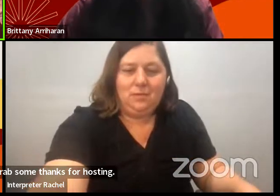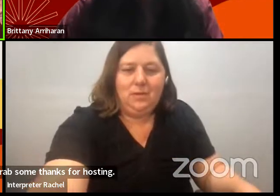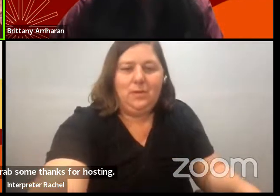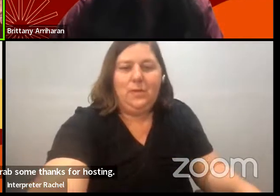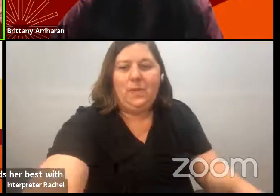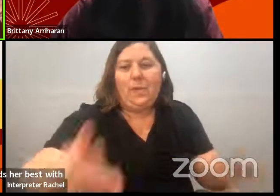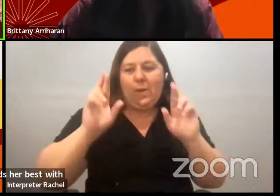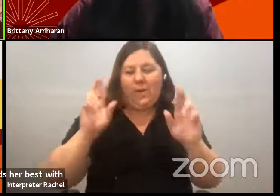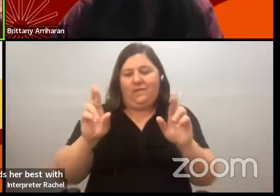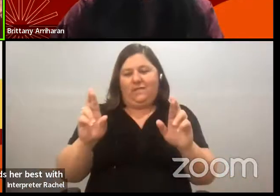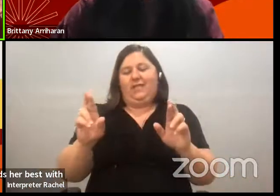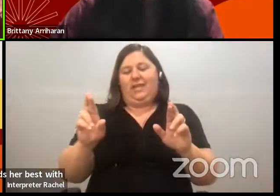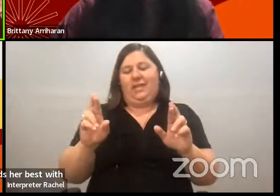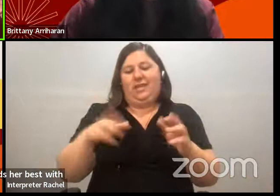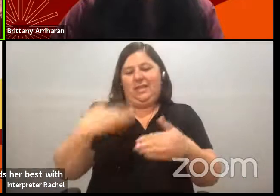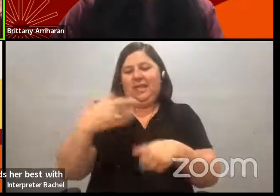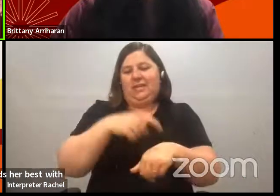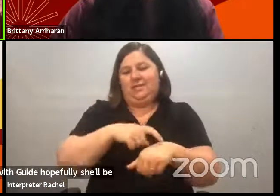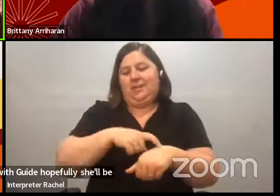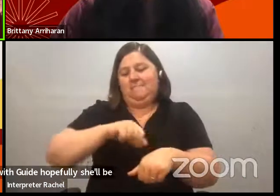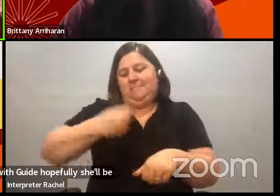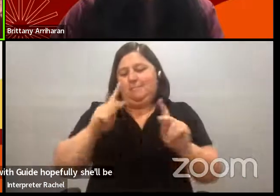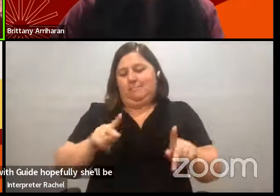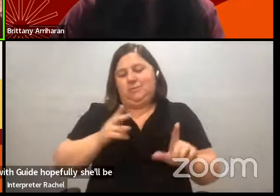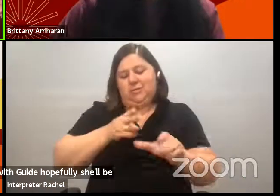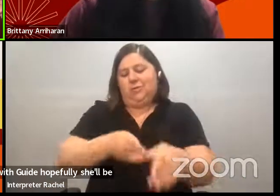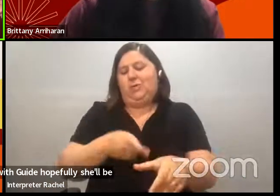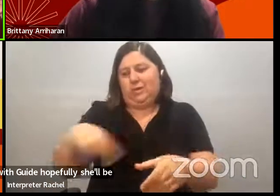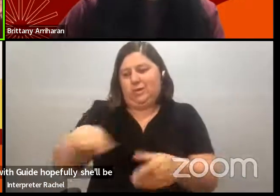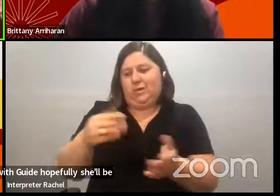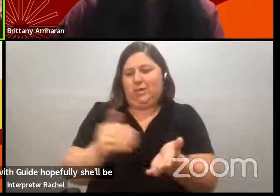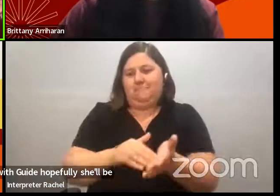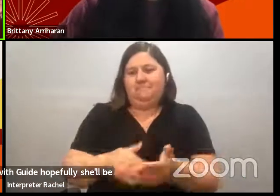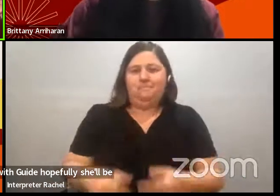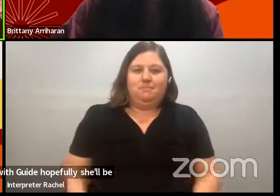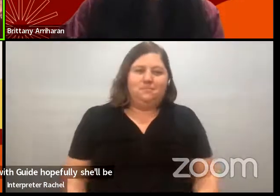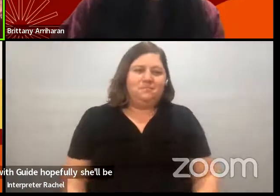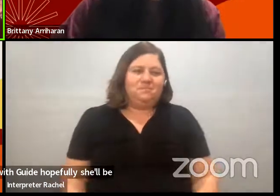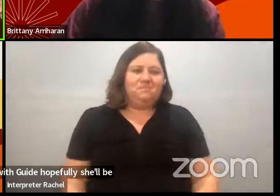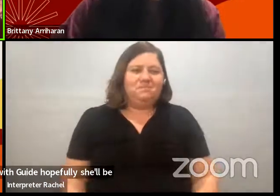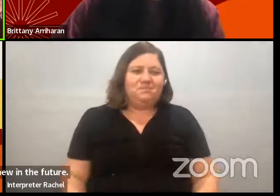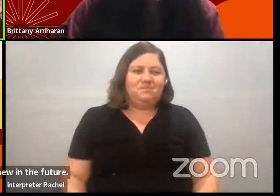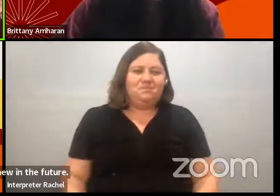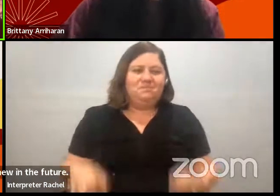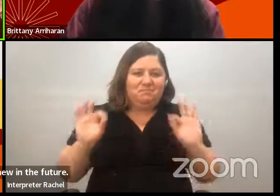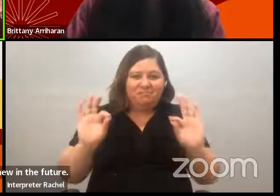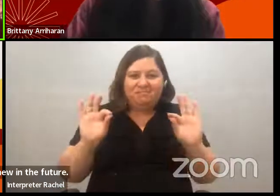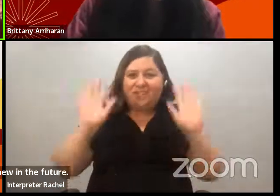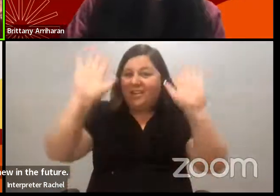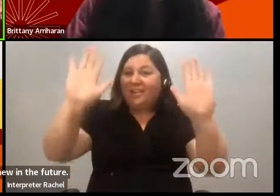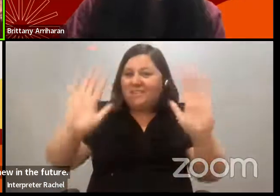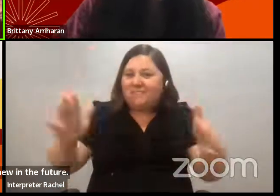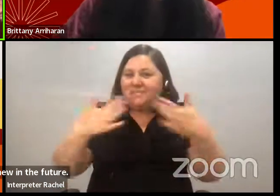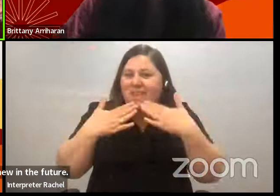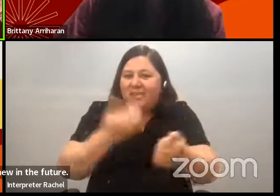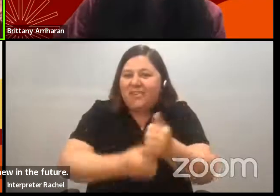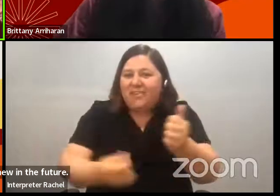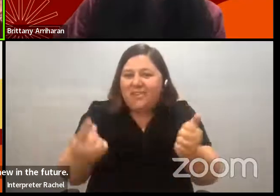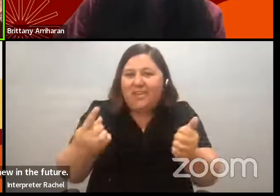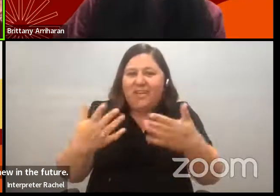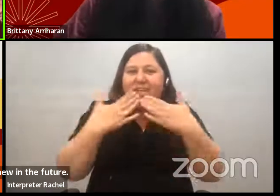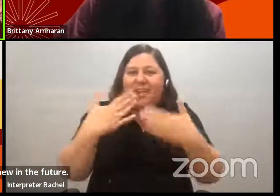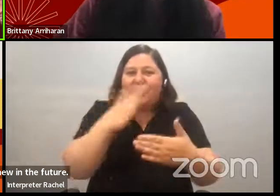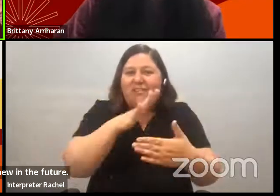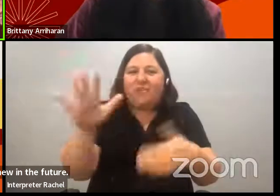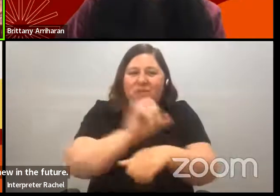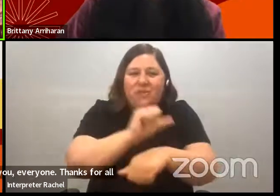join you in the future. Awesome. All right. Thank you, everyone. Thanks for all your